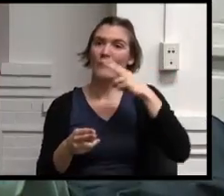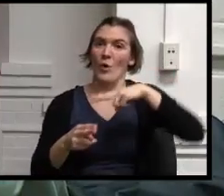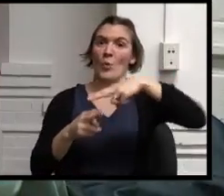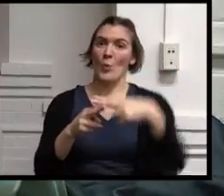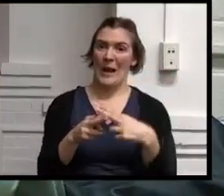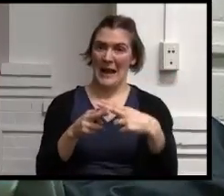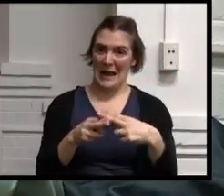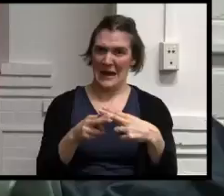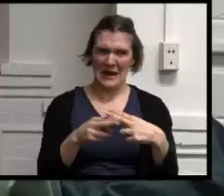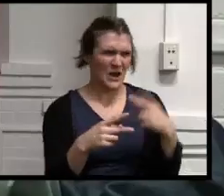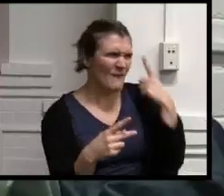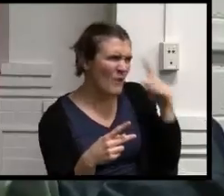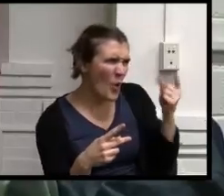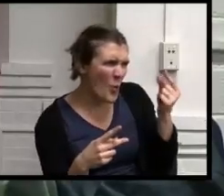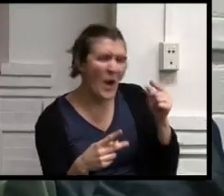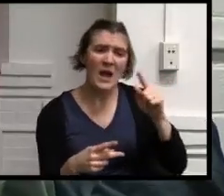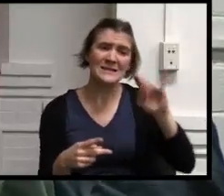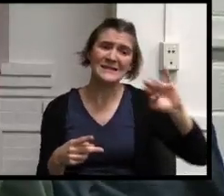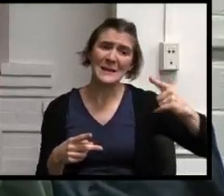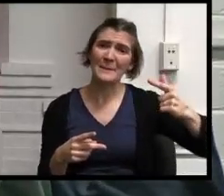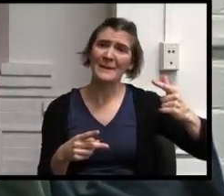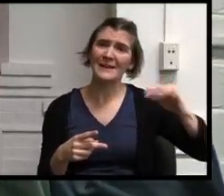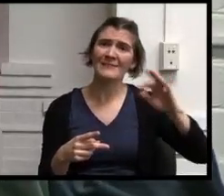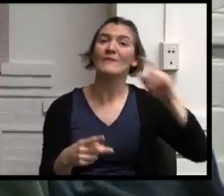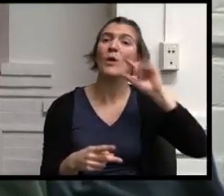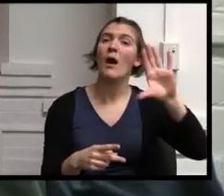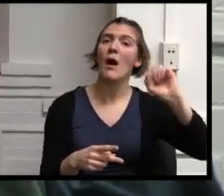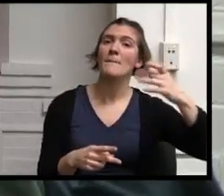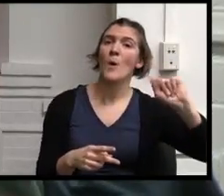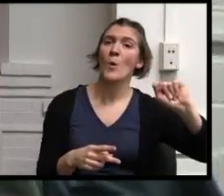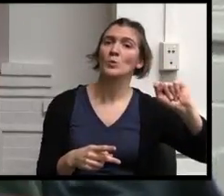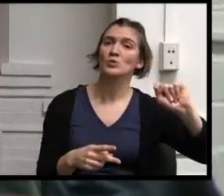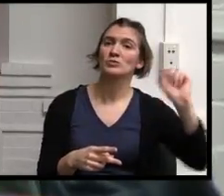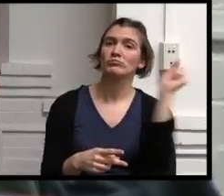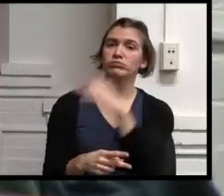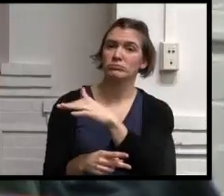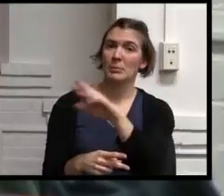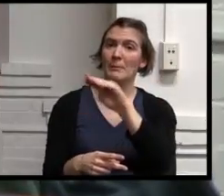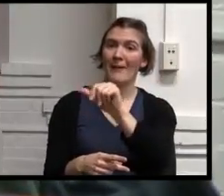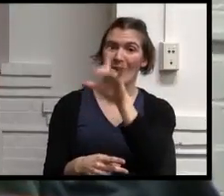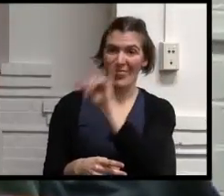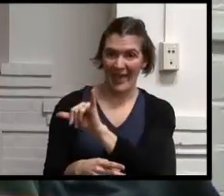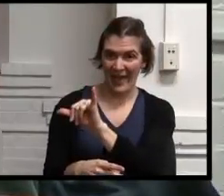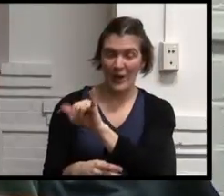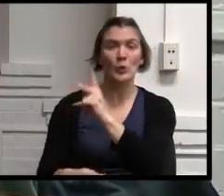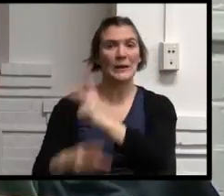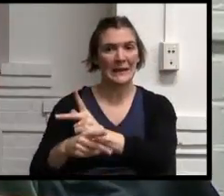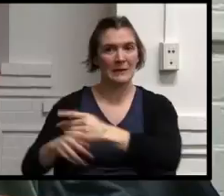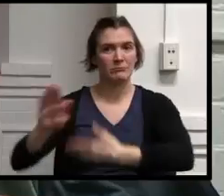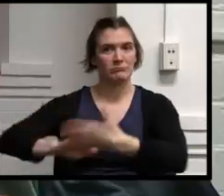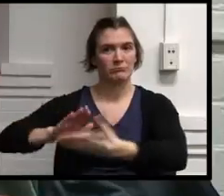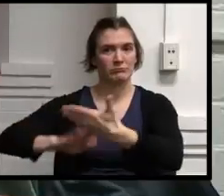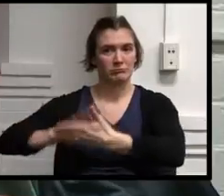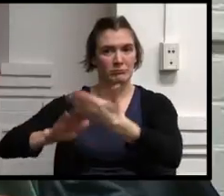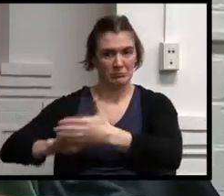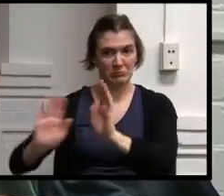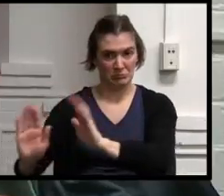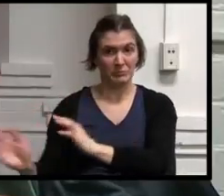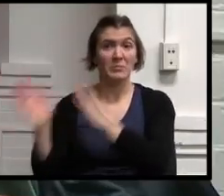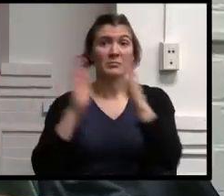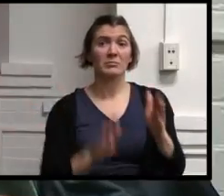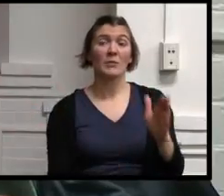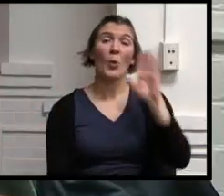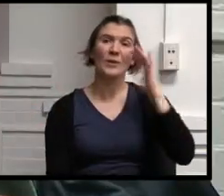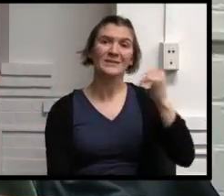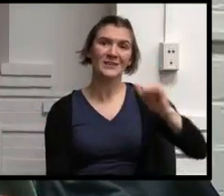For The tipping fee for the composting, yep. And there's still going to be another